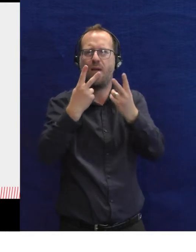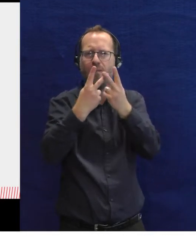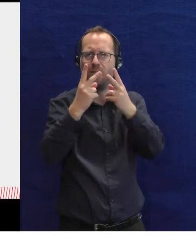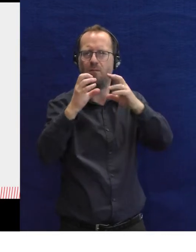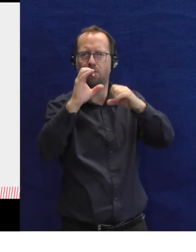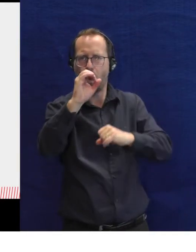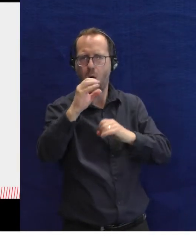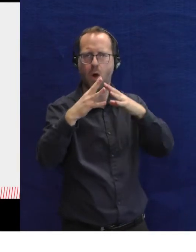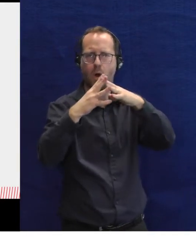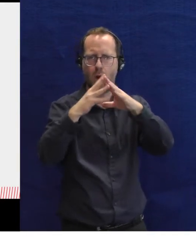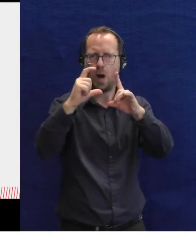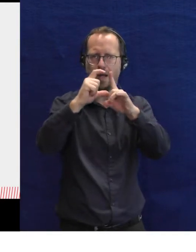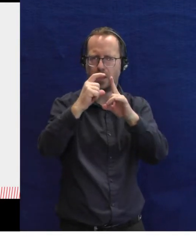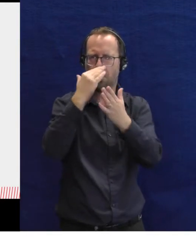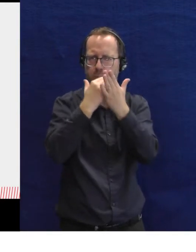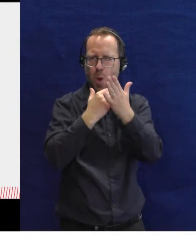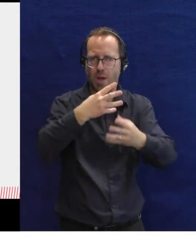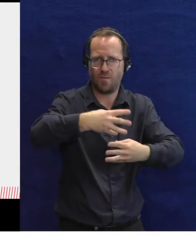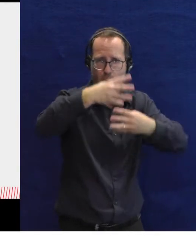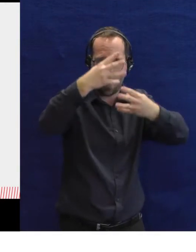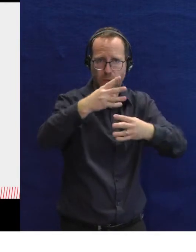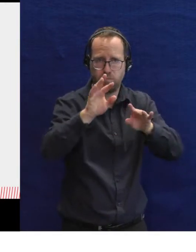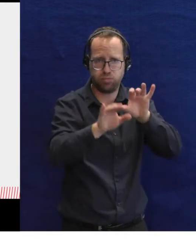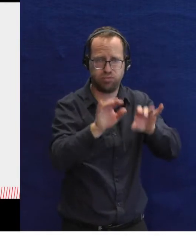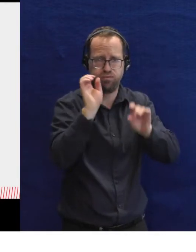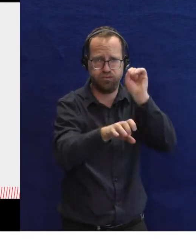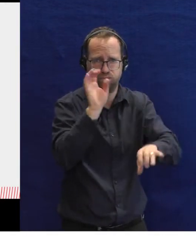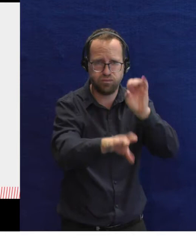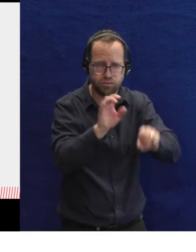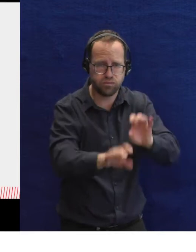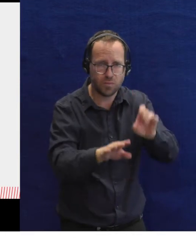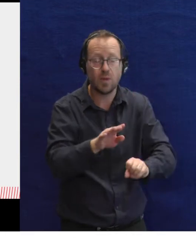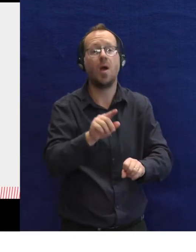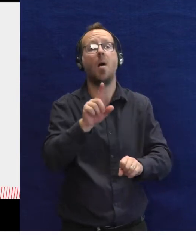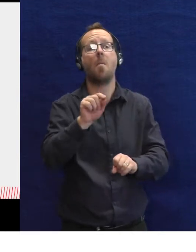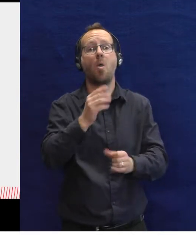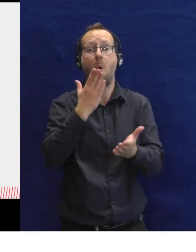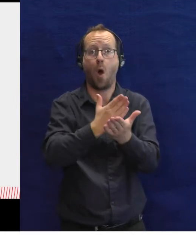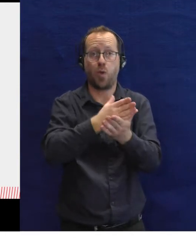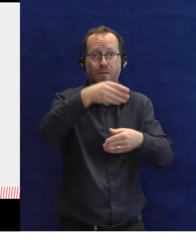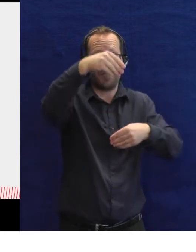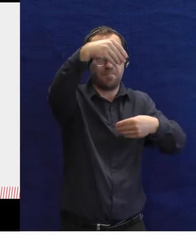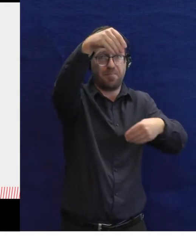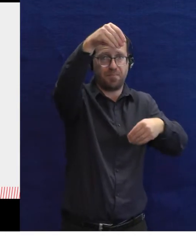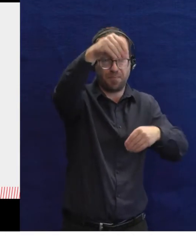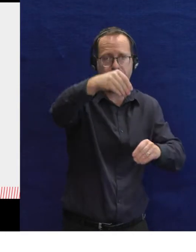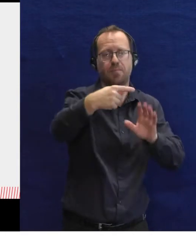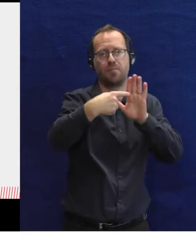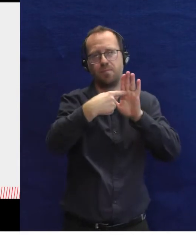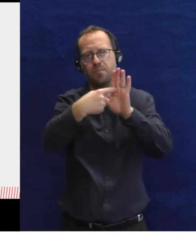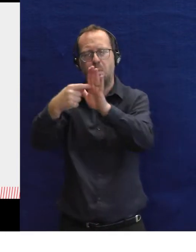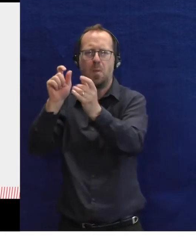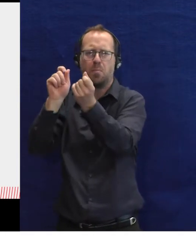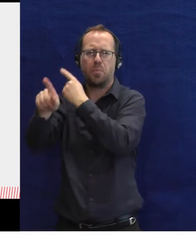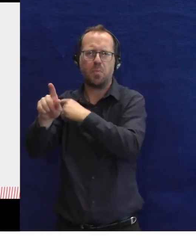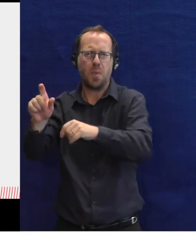textual information, where should be descriptions, which text should be there. And after that, you take